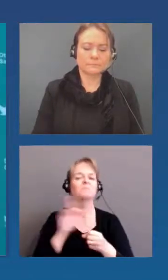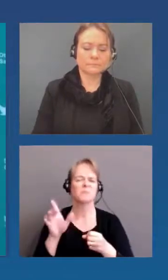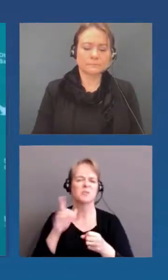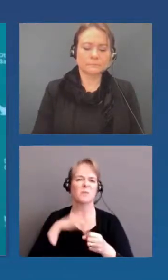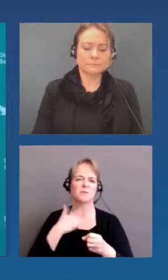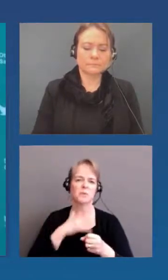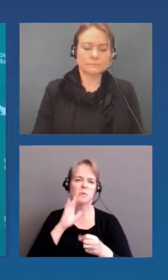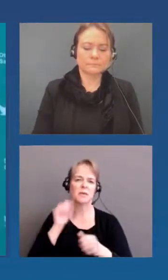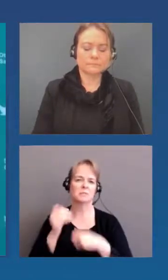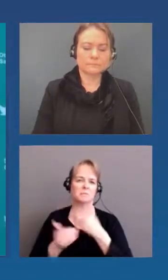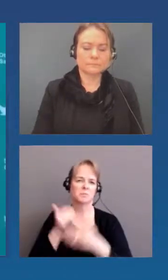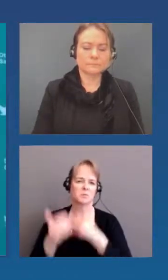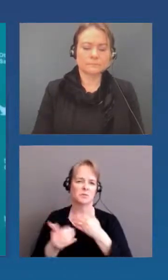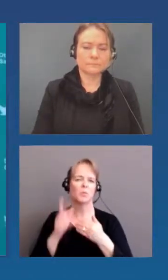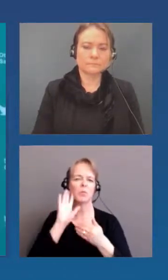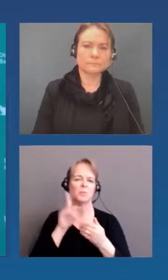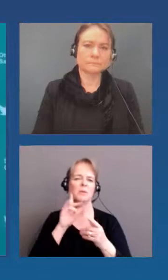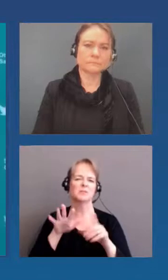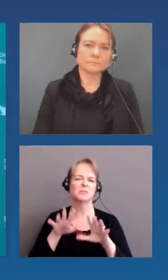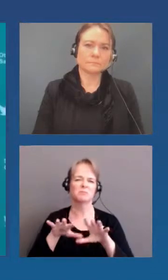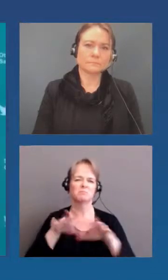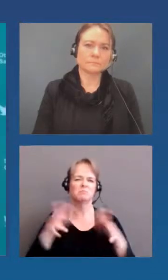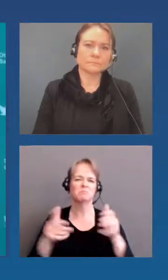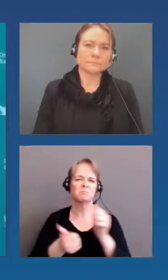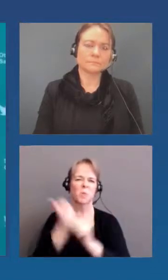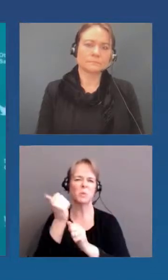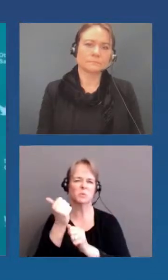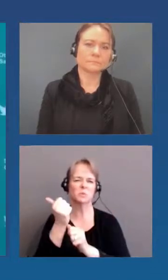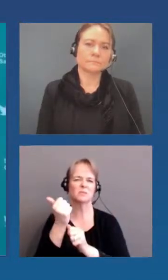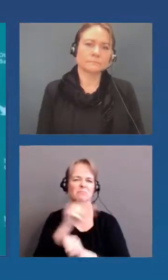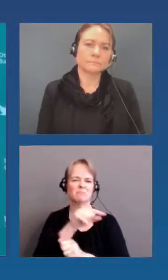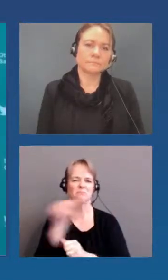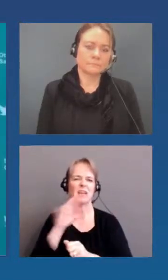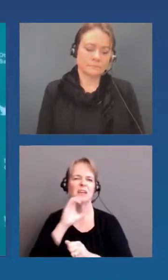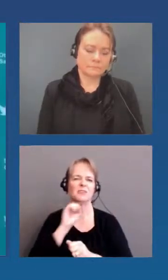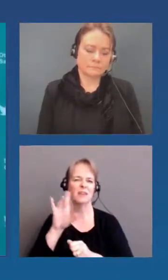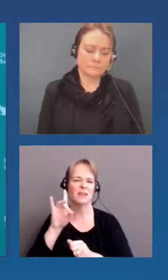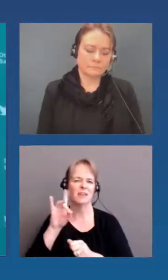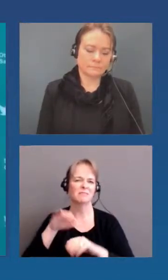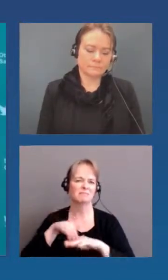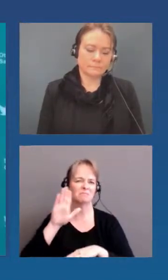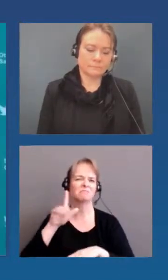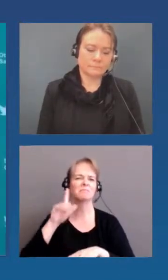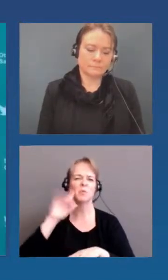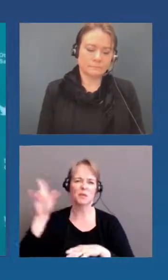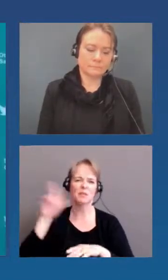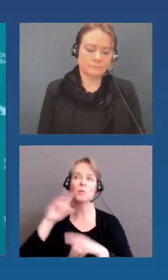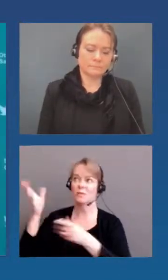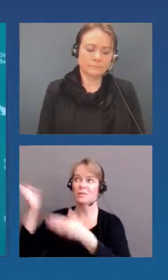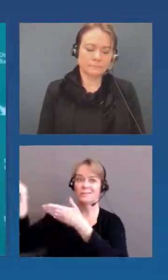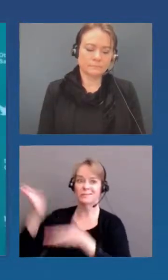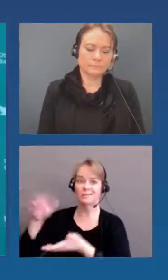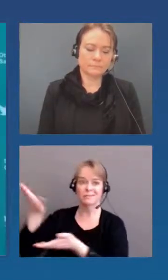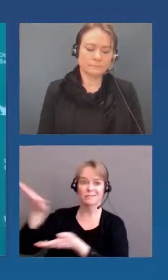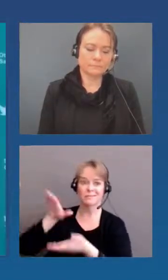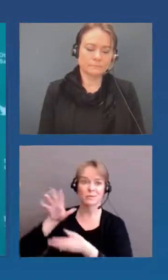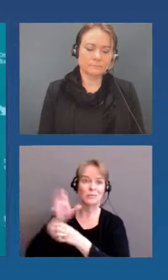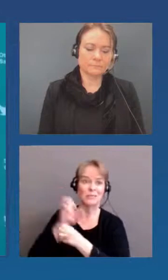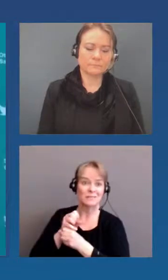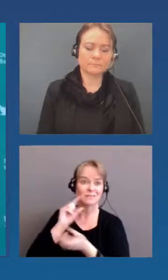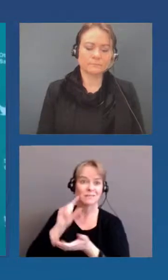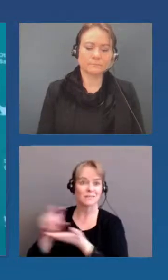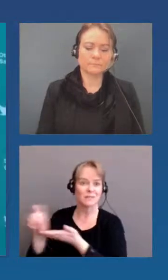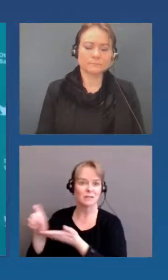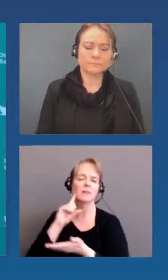through and reach most of this population relatively quickly once those vaccines start arriving. So after that, it does go